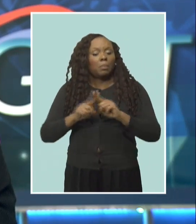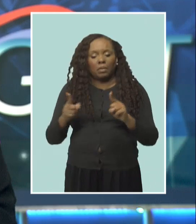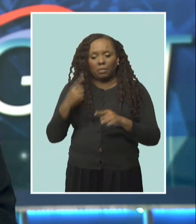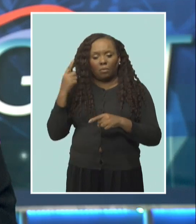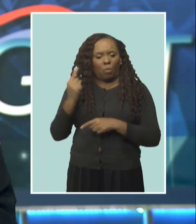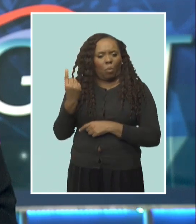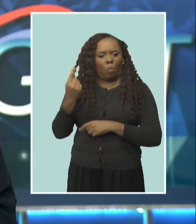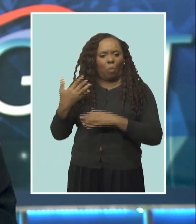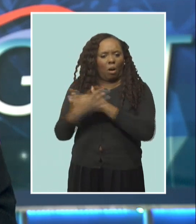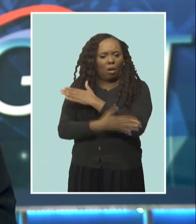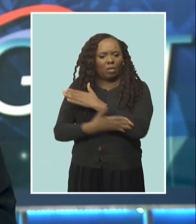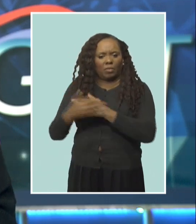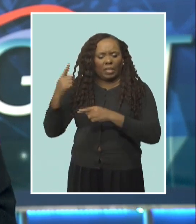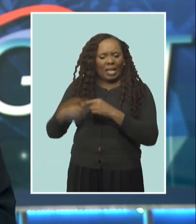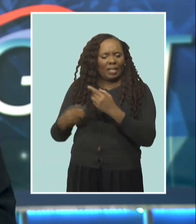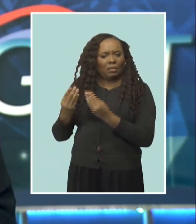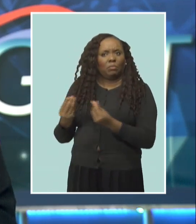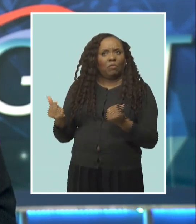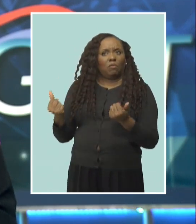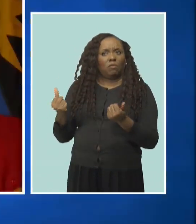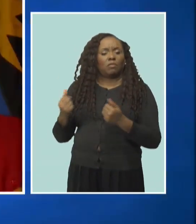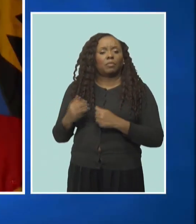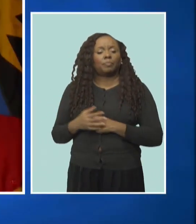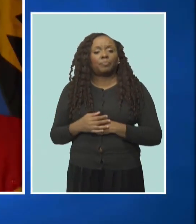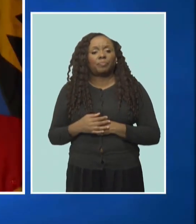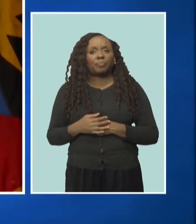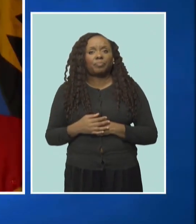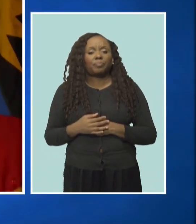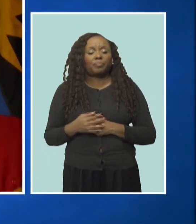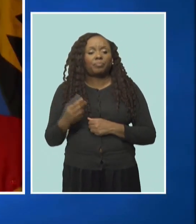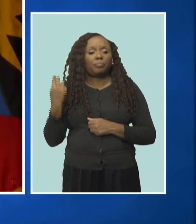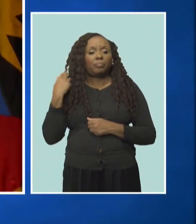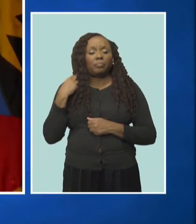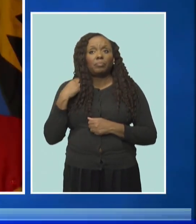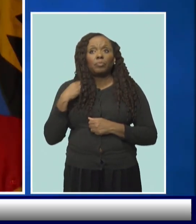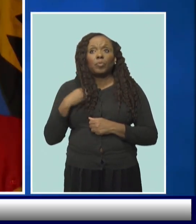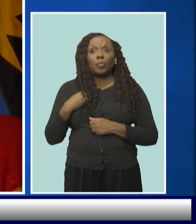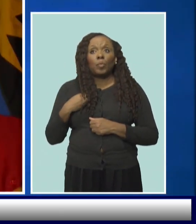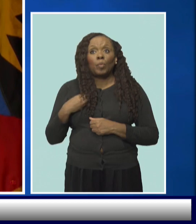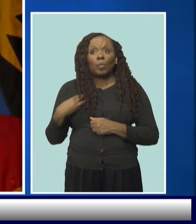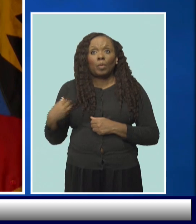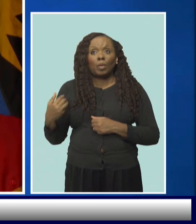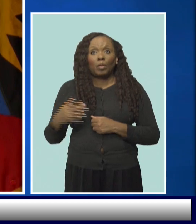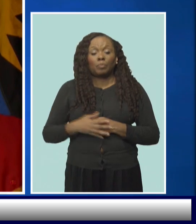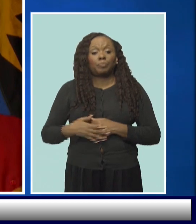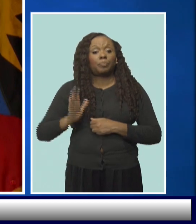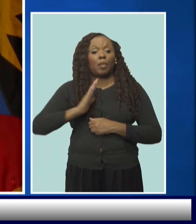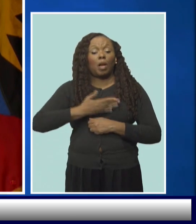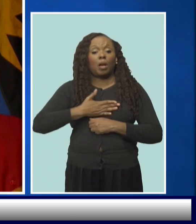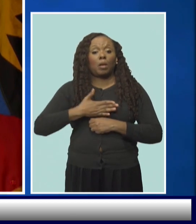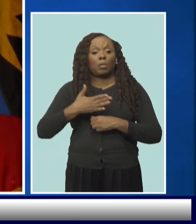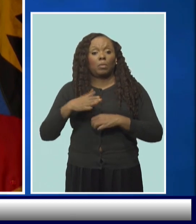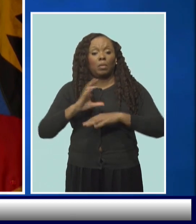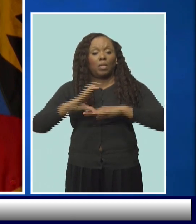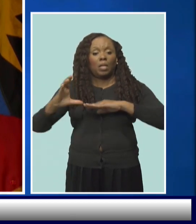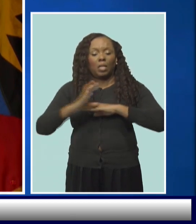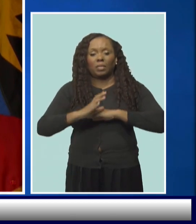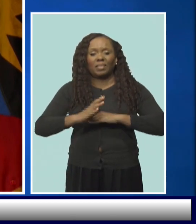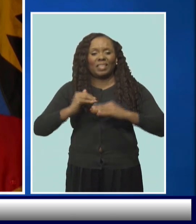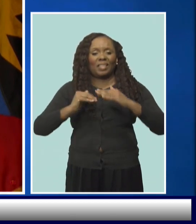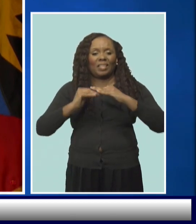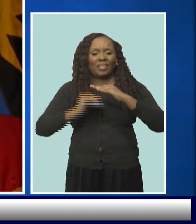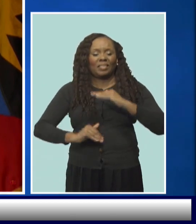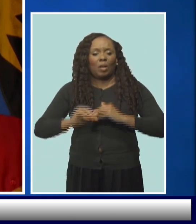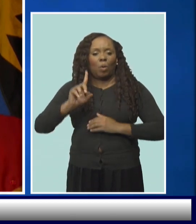effectively addressed in isolation. In our region, which accounts for less than 1% of the global